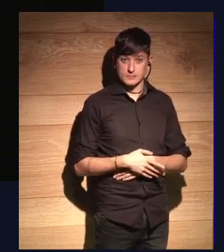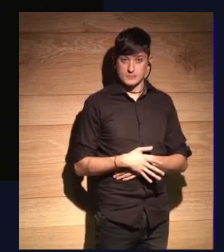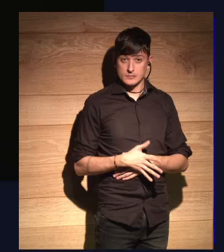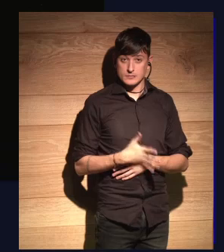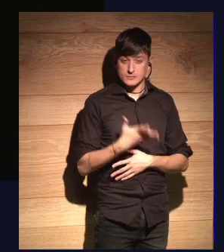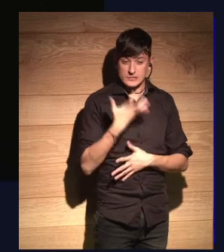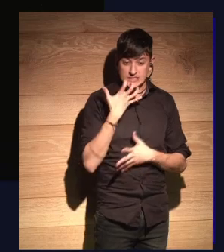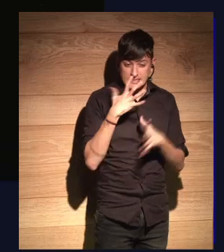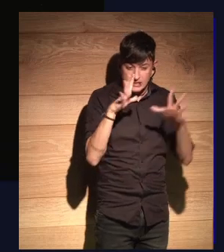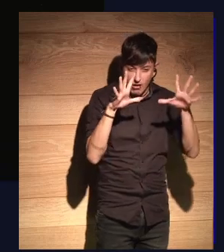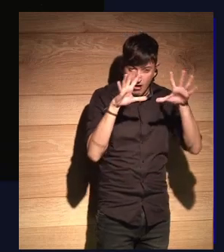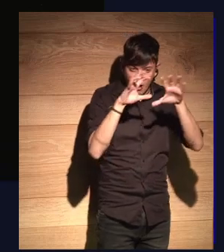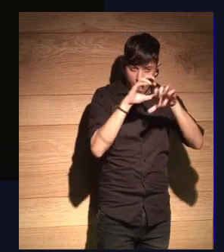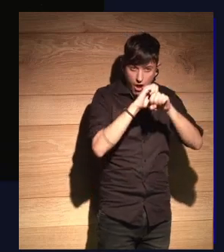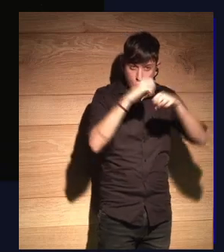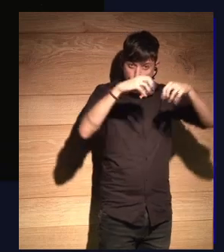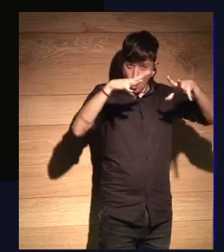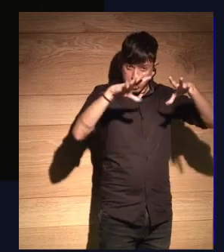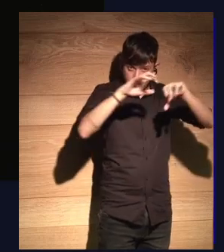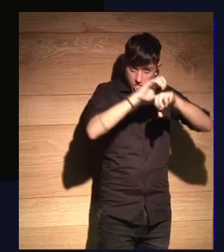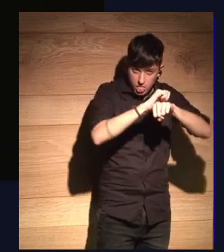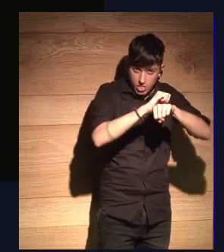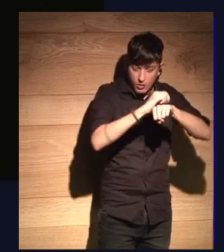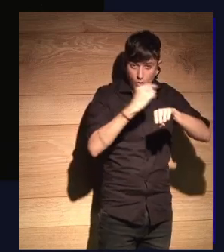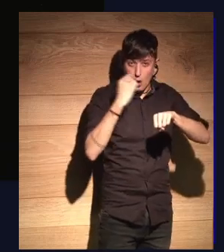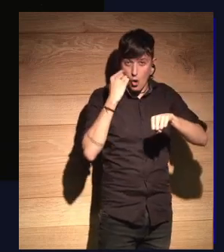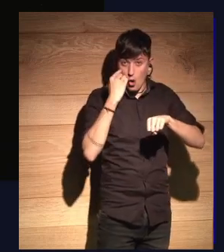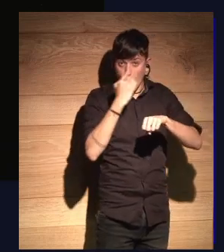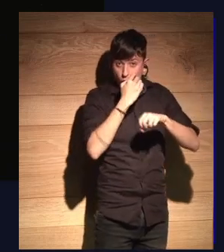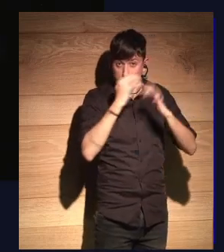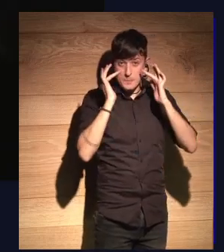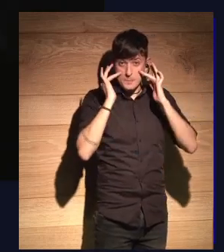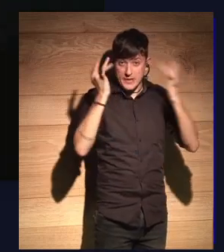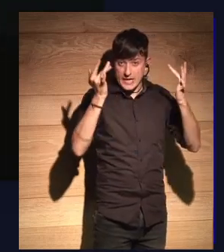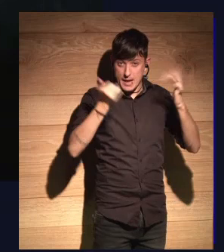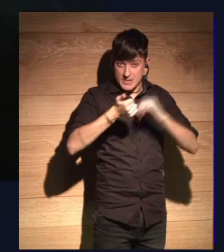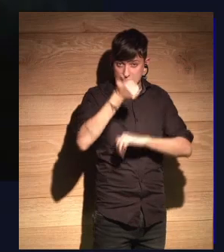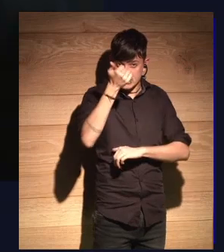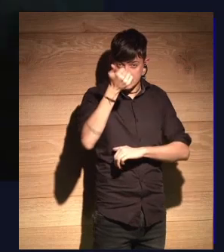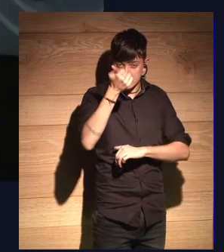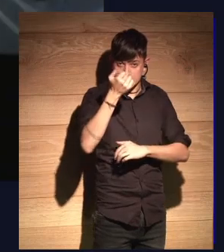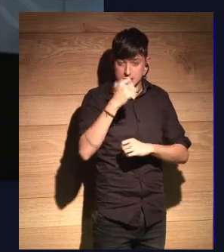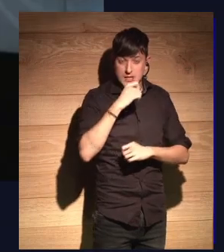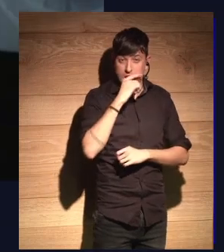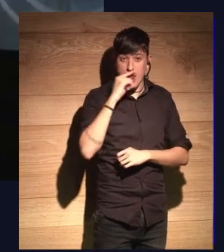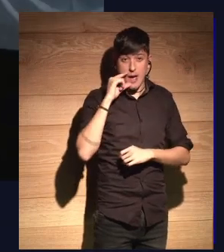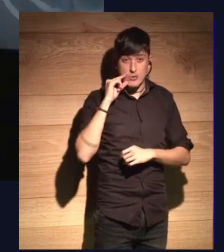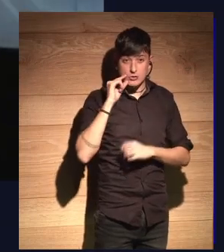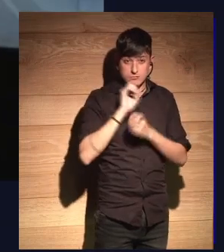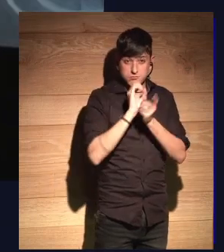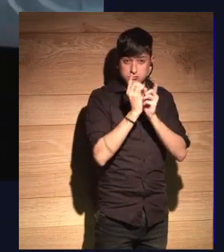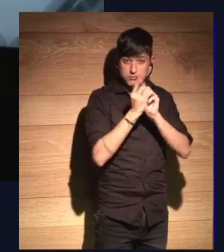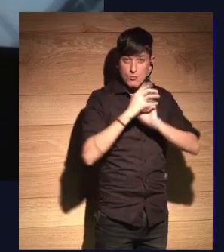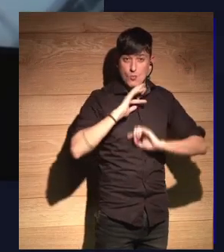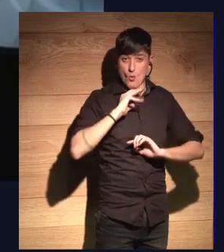bright, and the lips more scarlet, and ask if all be right,